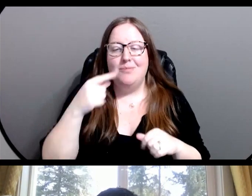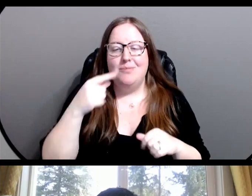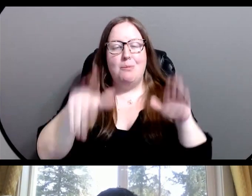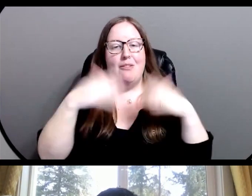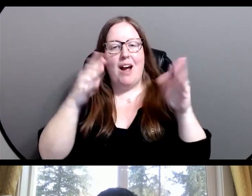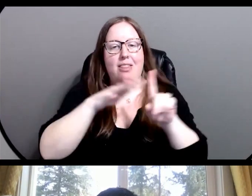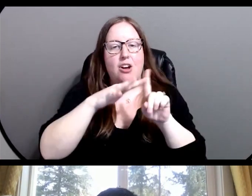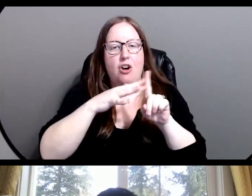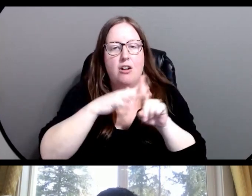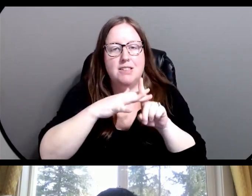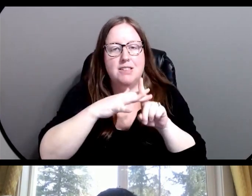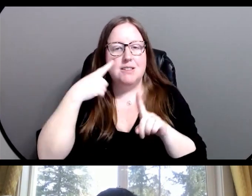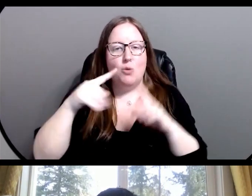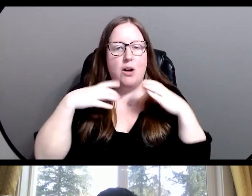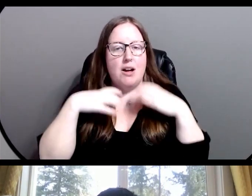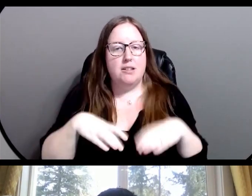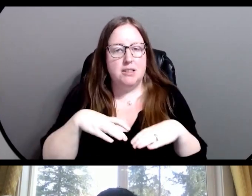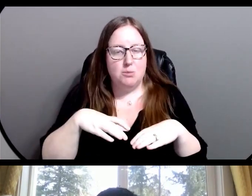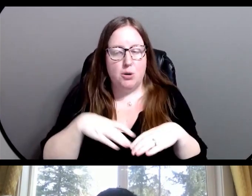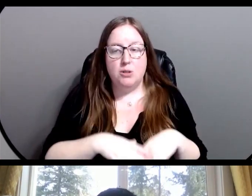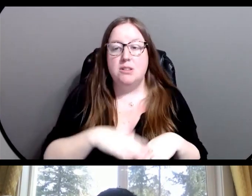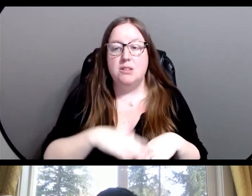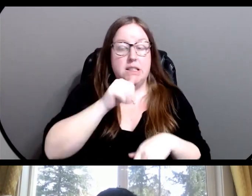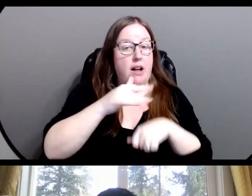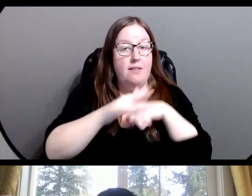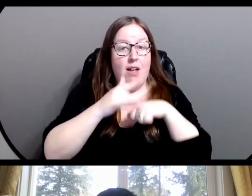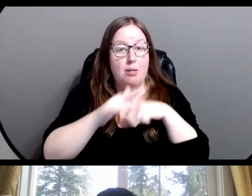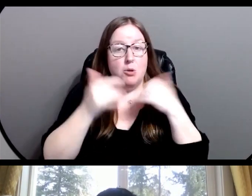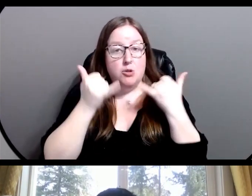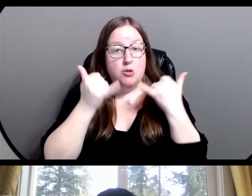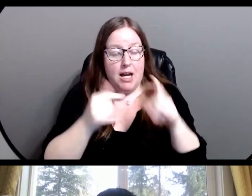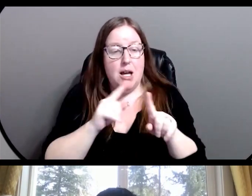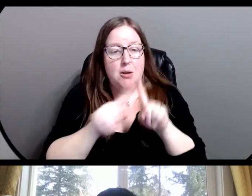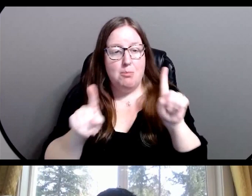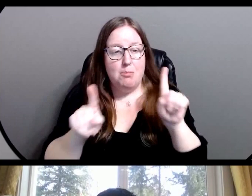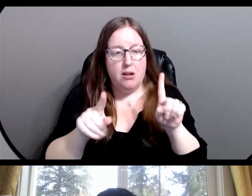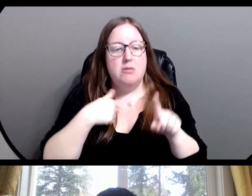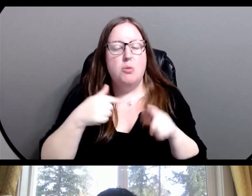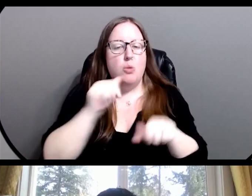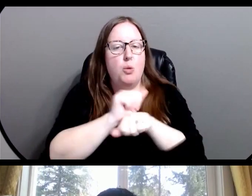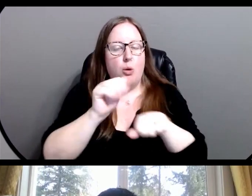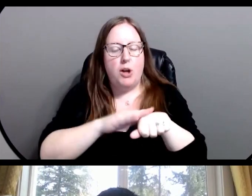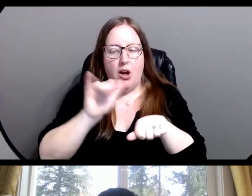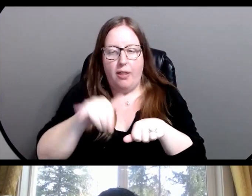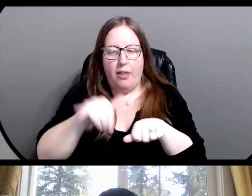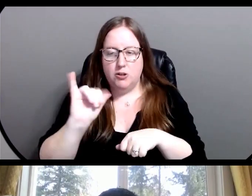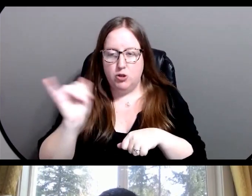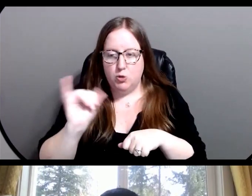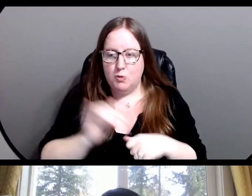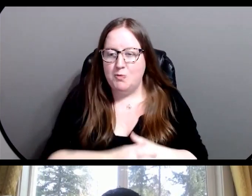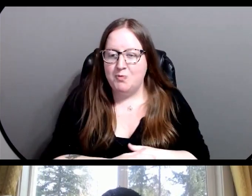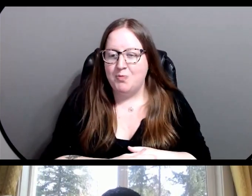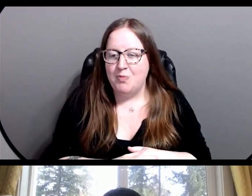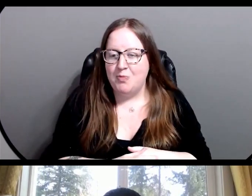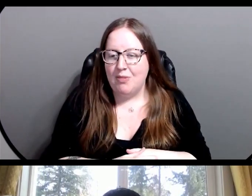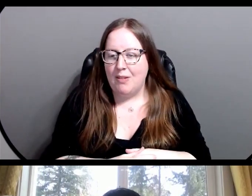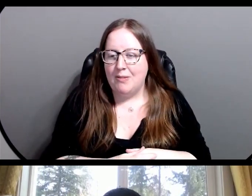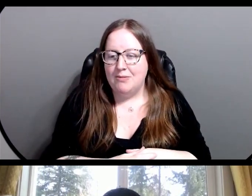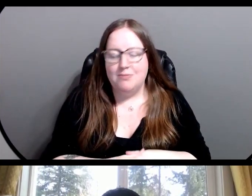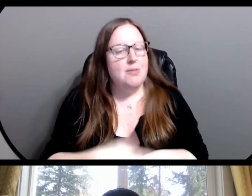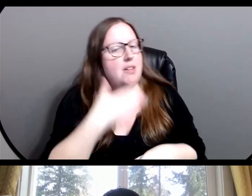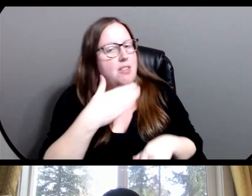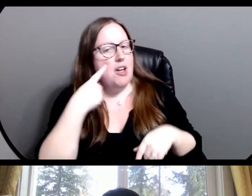customers. Because one thing that's not available today, but that's something that the GuardDuty team is working on as well. No, thanks for explaining